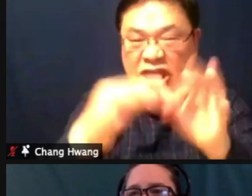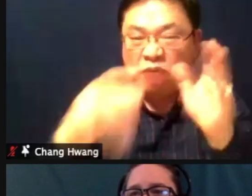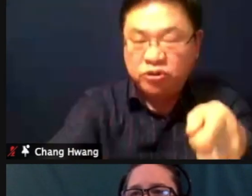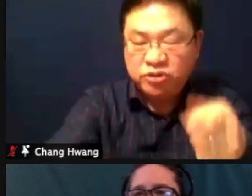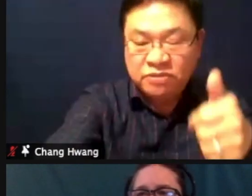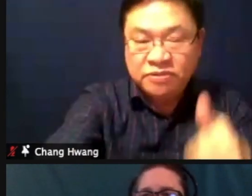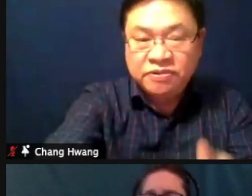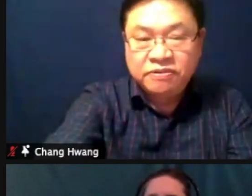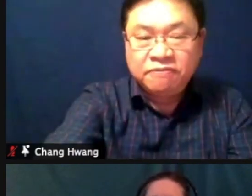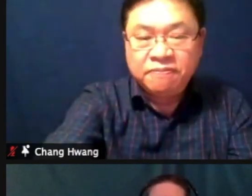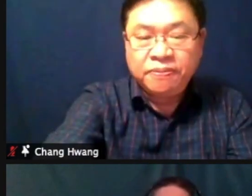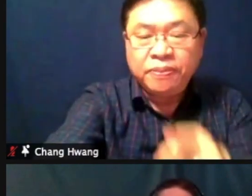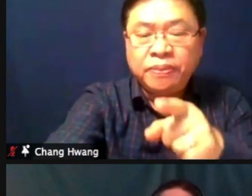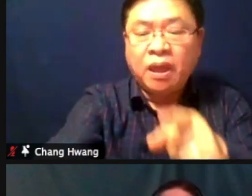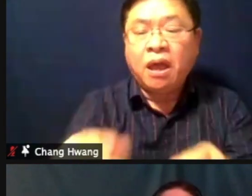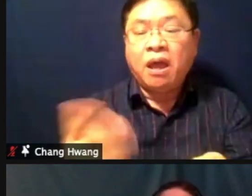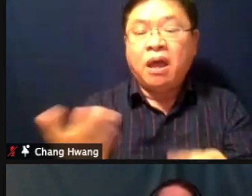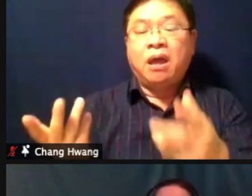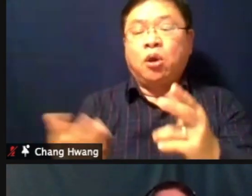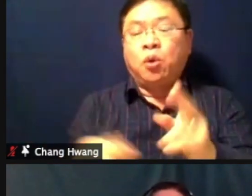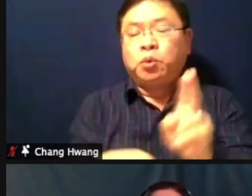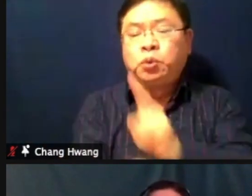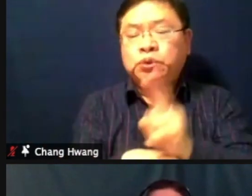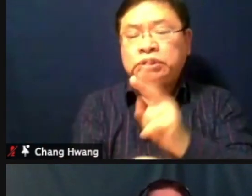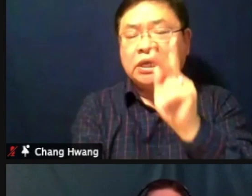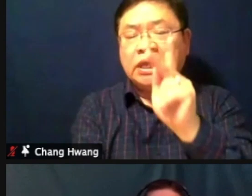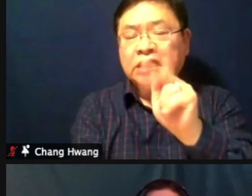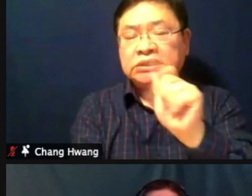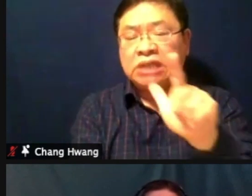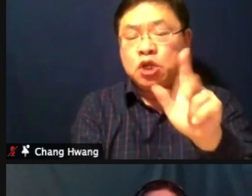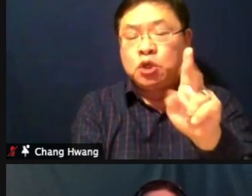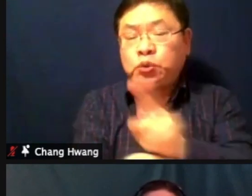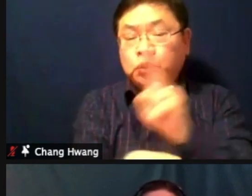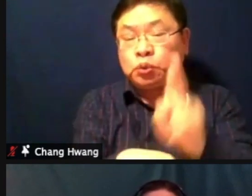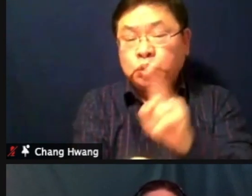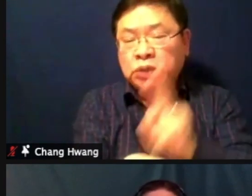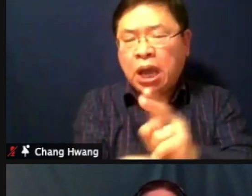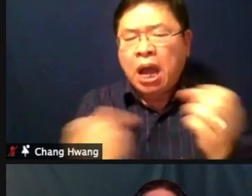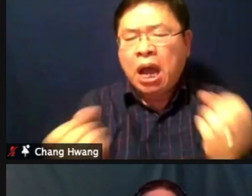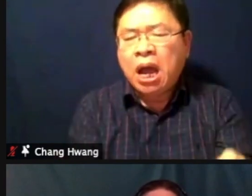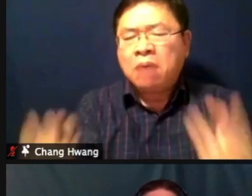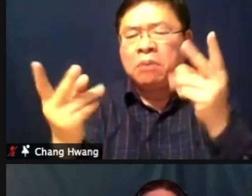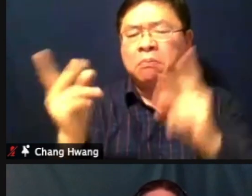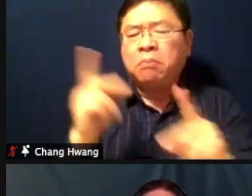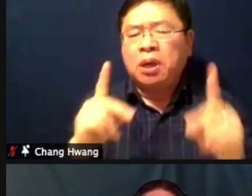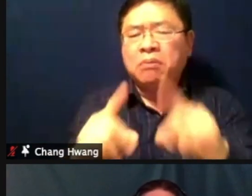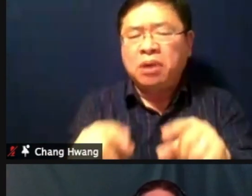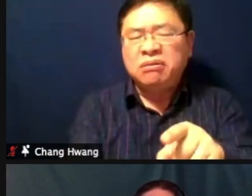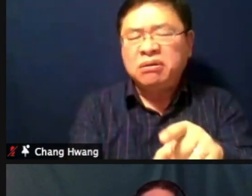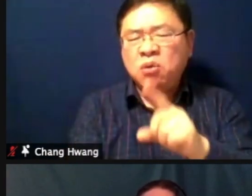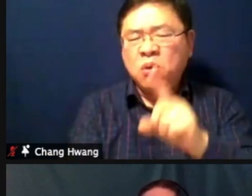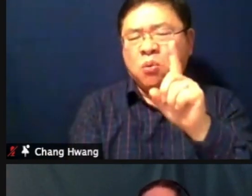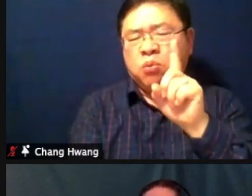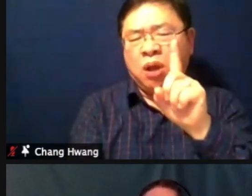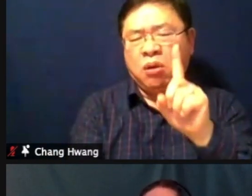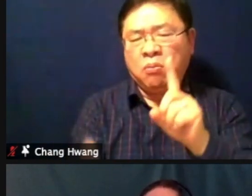1,824 Korean Sign Language interpreters. The image below is a sign language interpreter himself. If you're curious about how